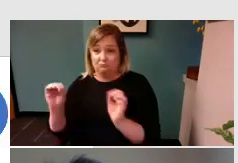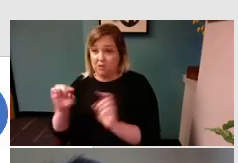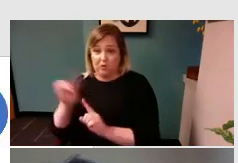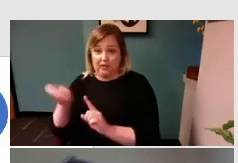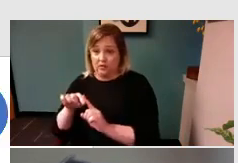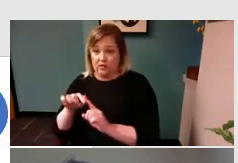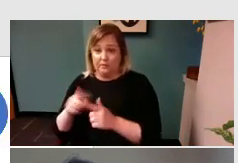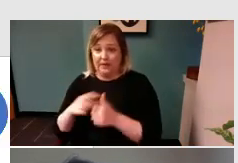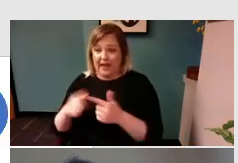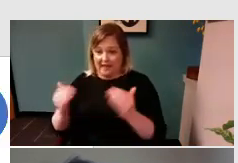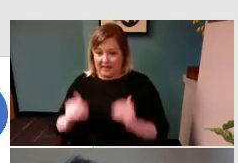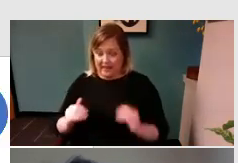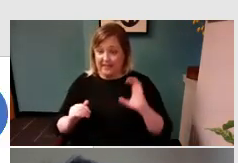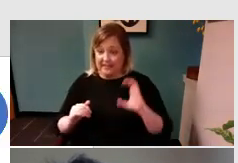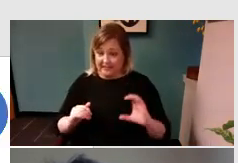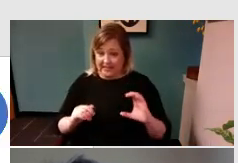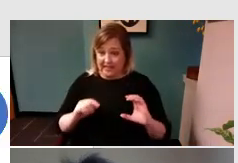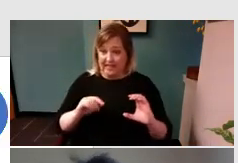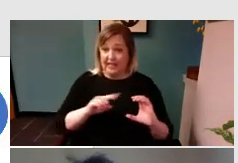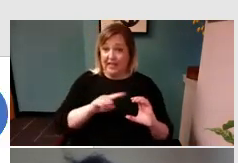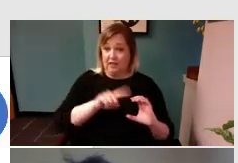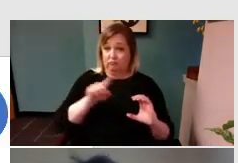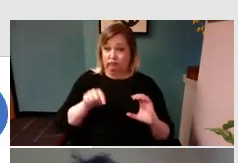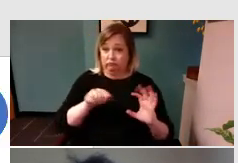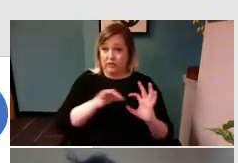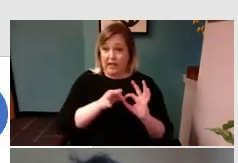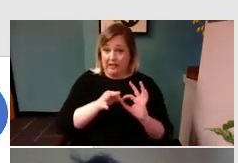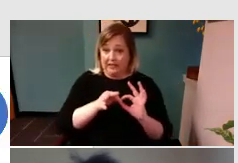to D, D is connecting to F, F is connecting to J. All of those are connecting to their children.